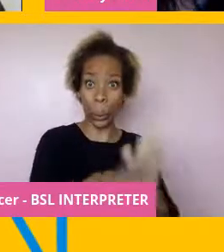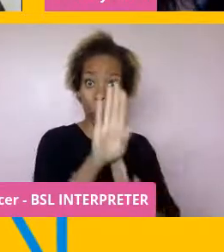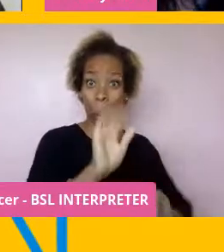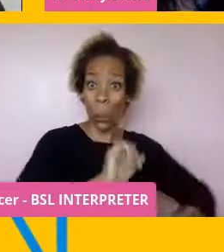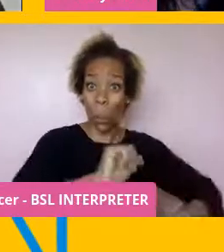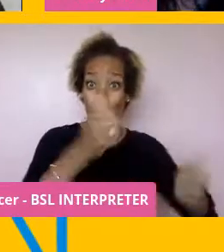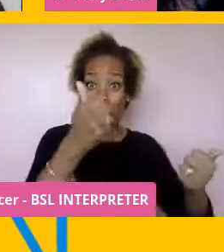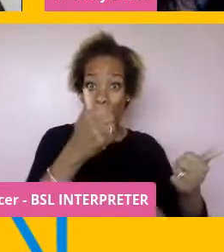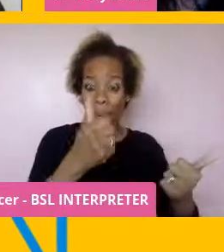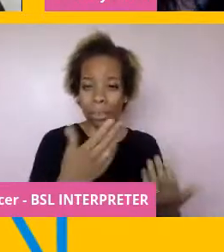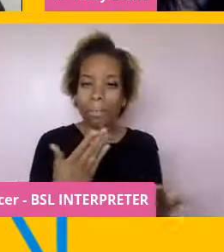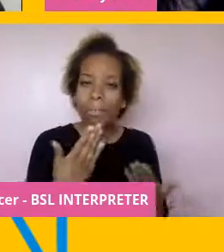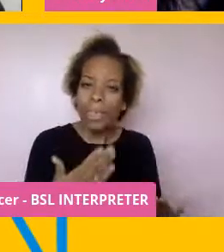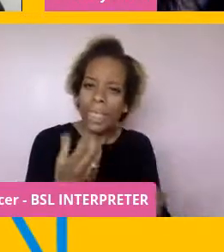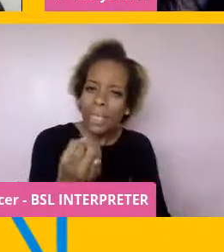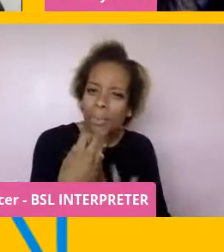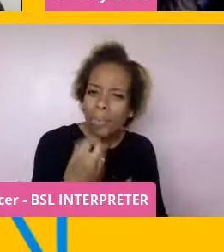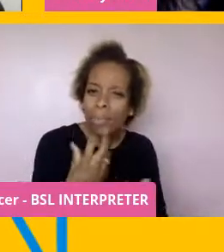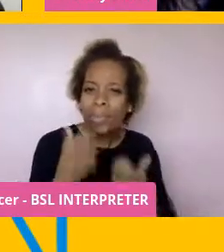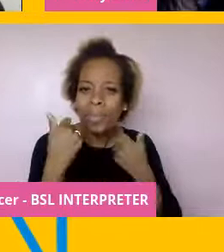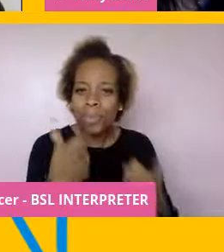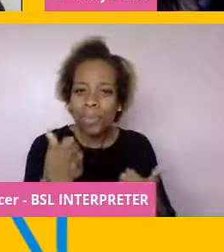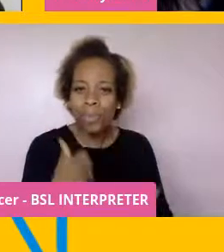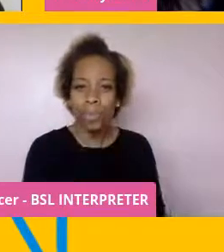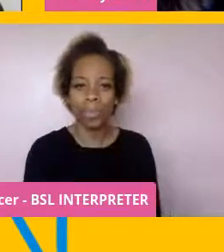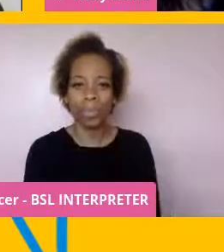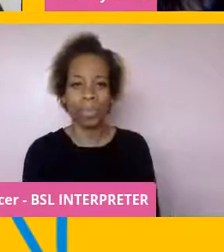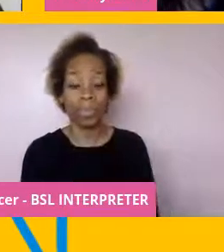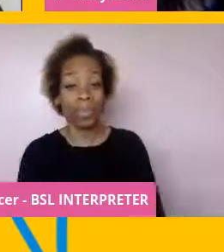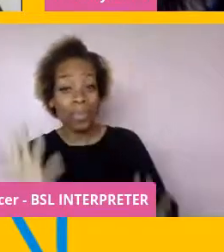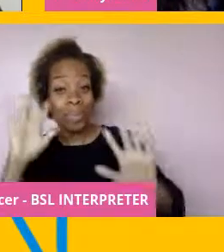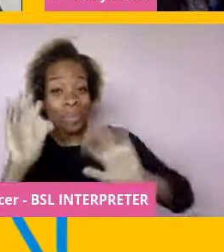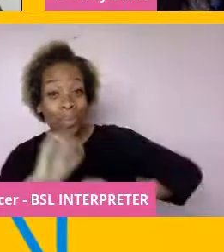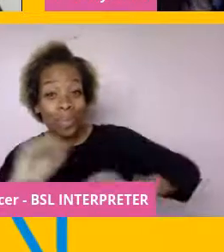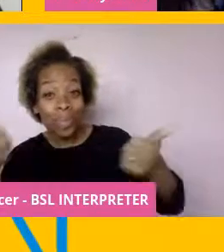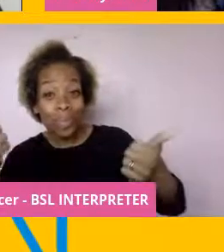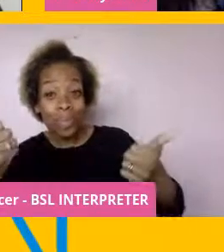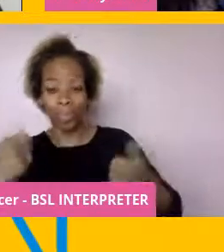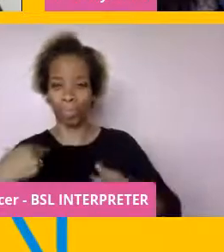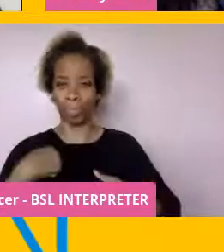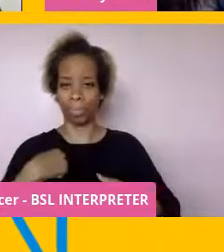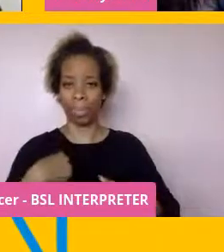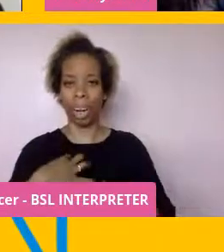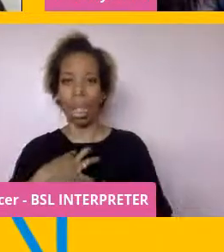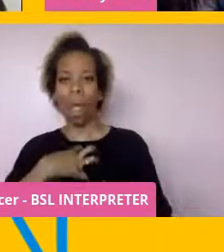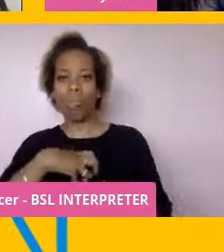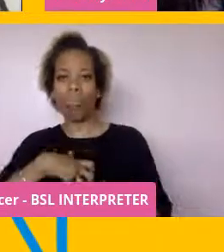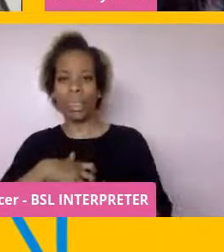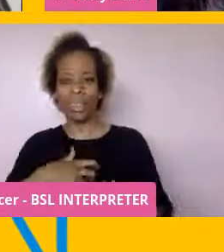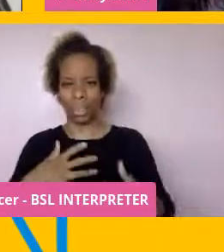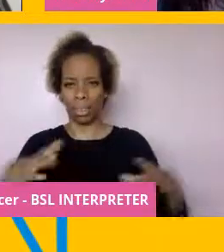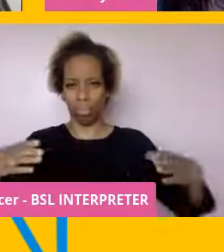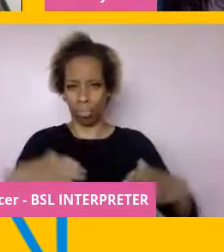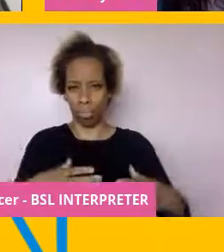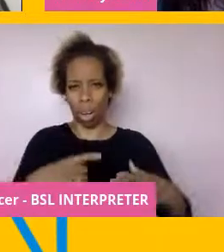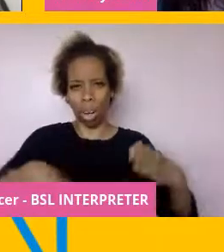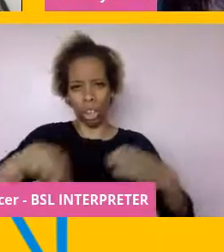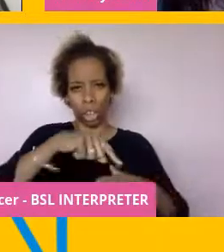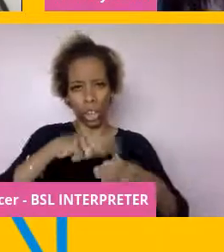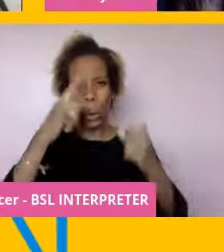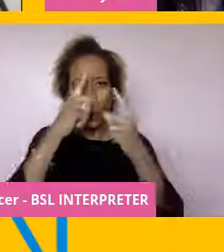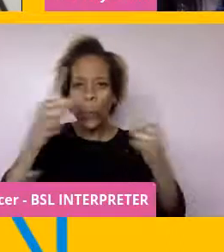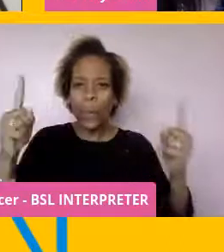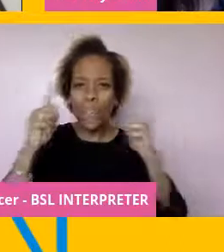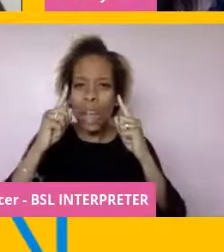Anthony. Hi, thanks, Jane. So yeah, I'm Anthony O'Hanlon, branch president at Liverpool University. I just want to talk